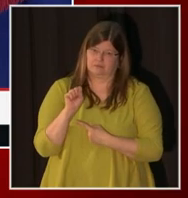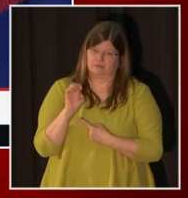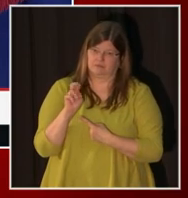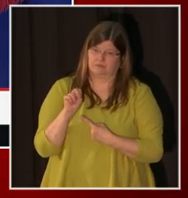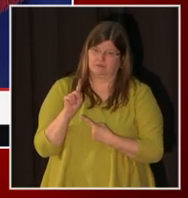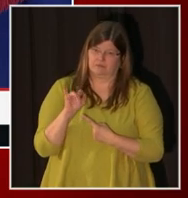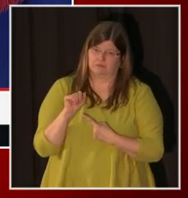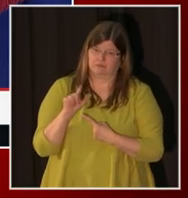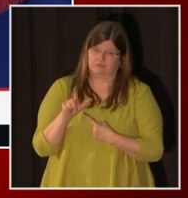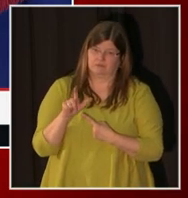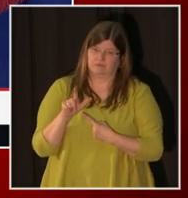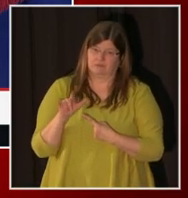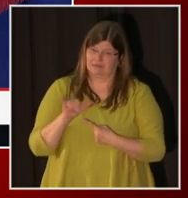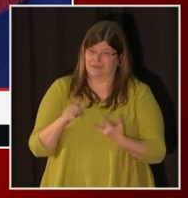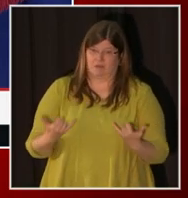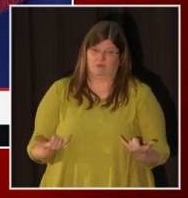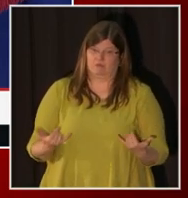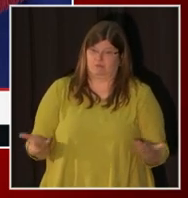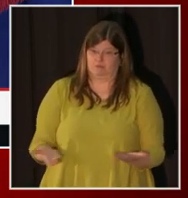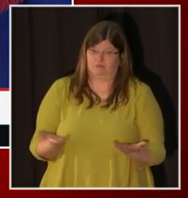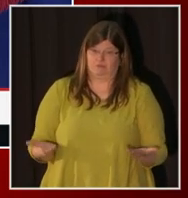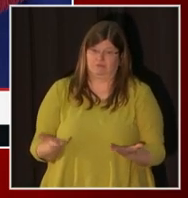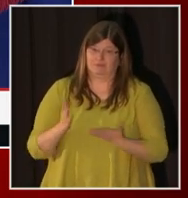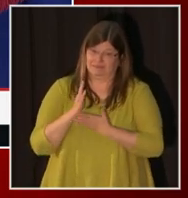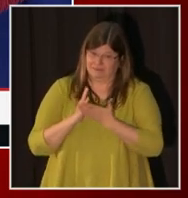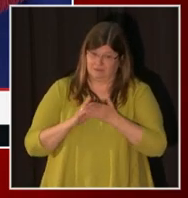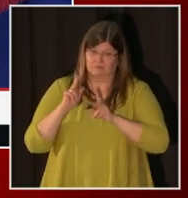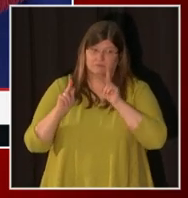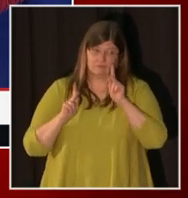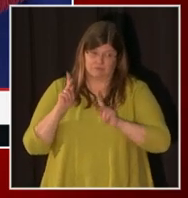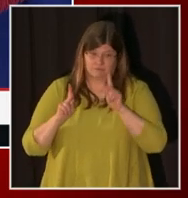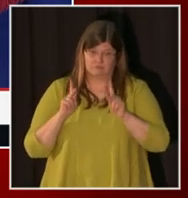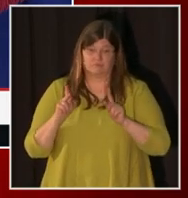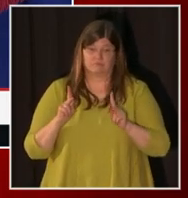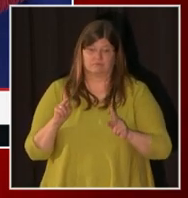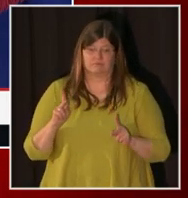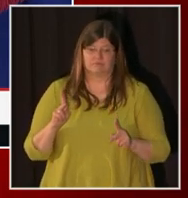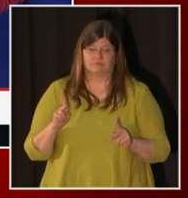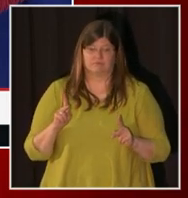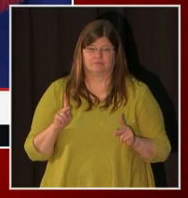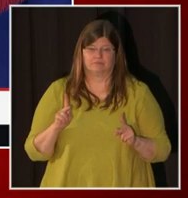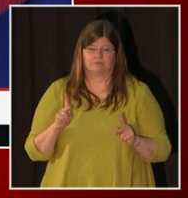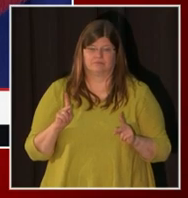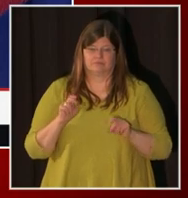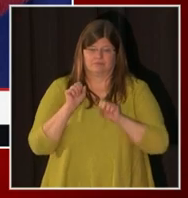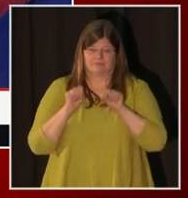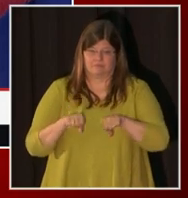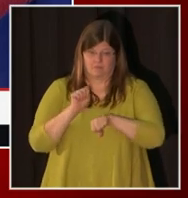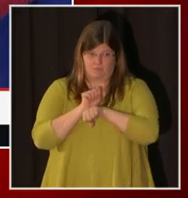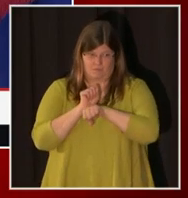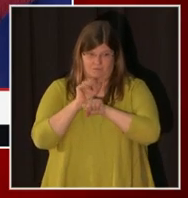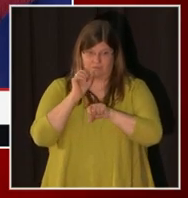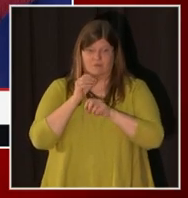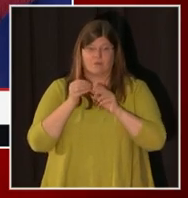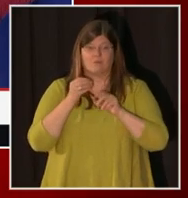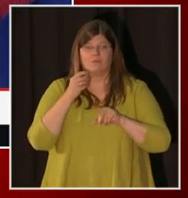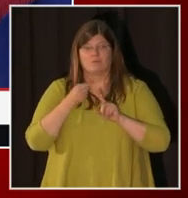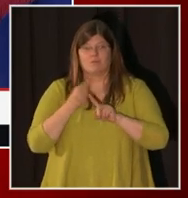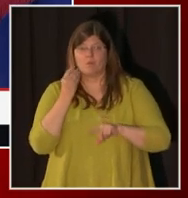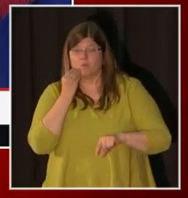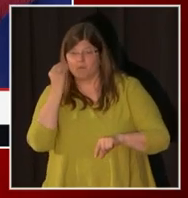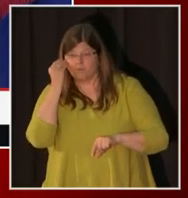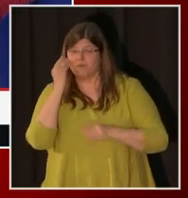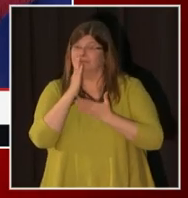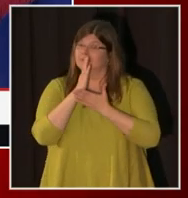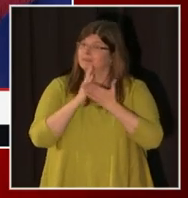done here, some people can do it in place and some people can do it by teleworking. But